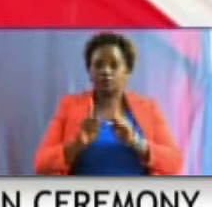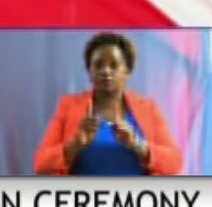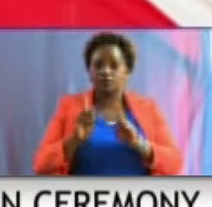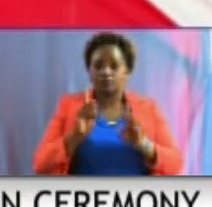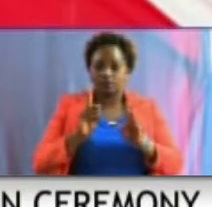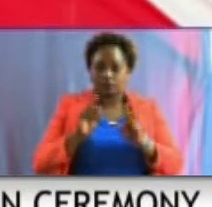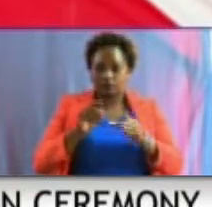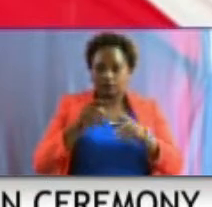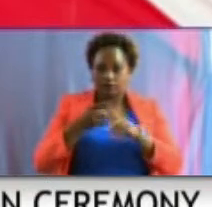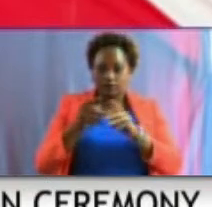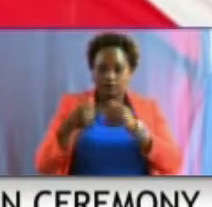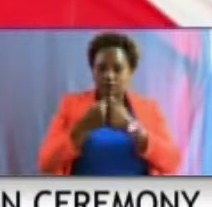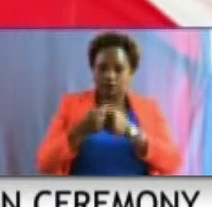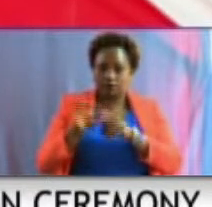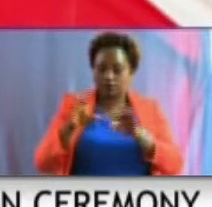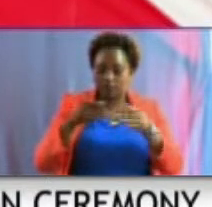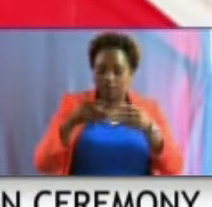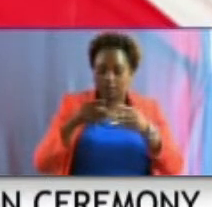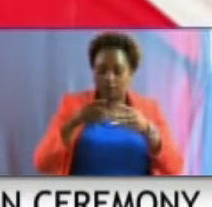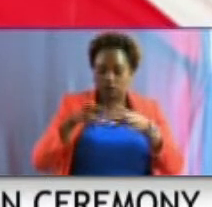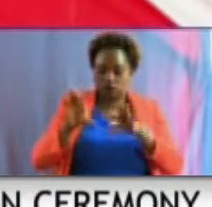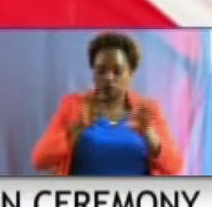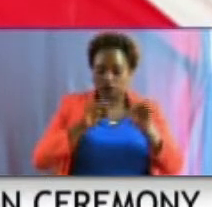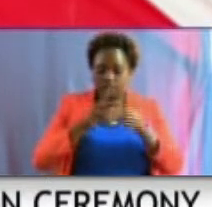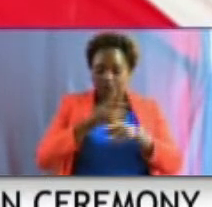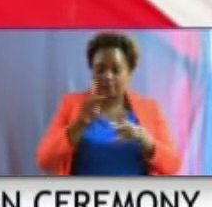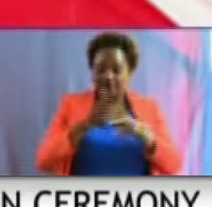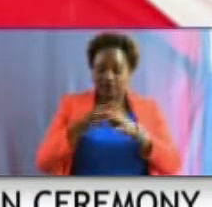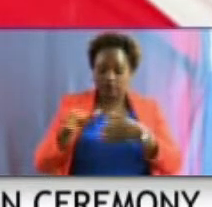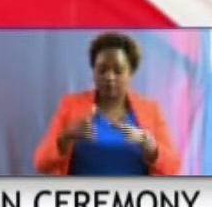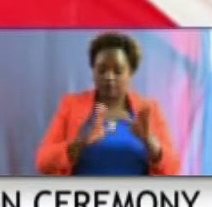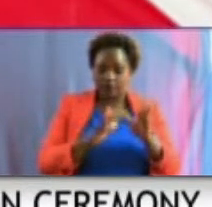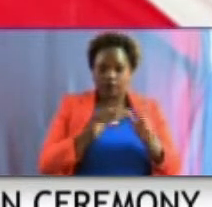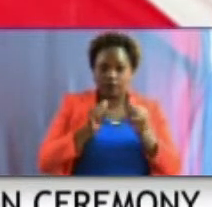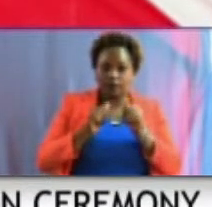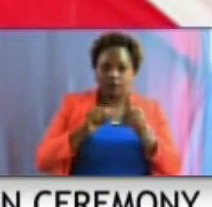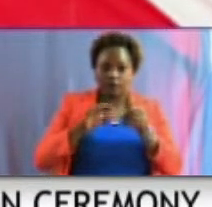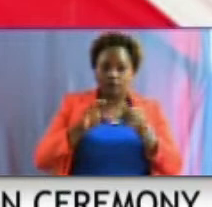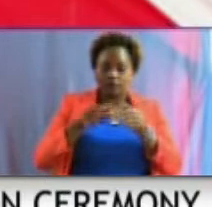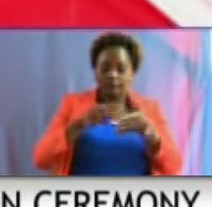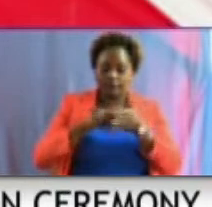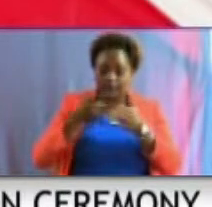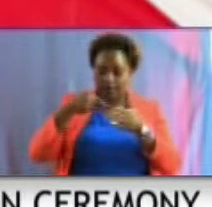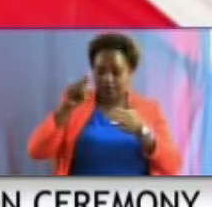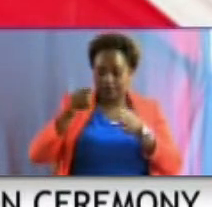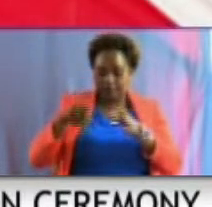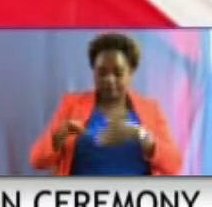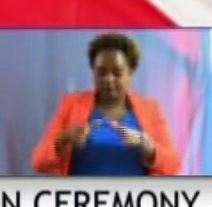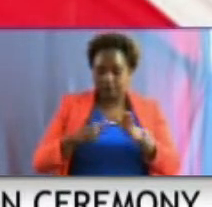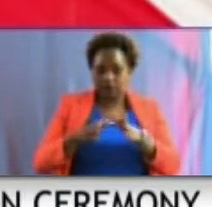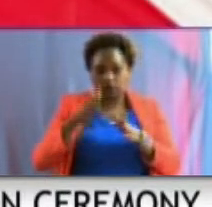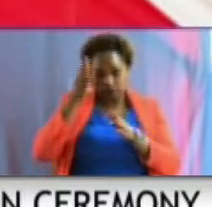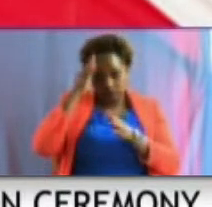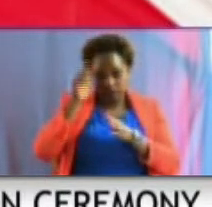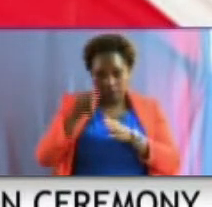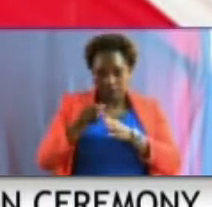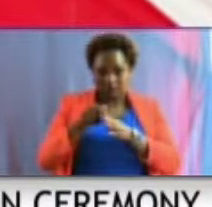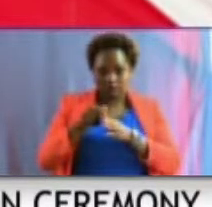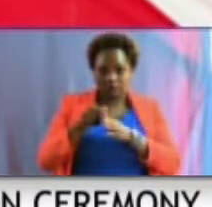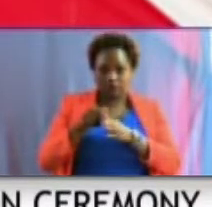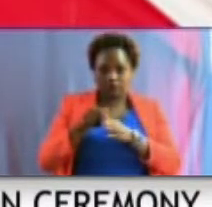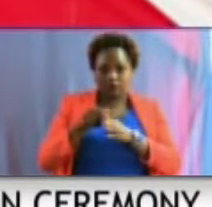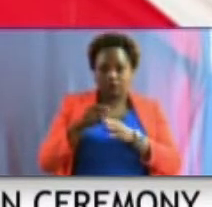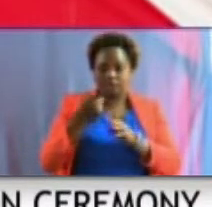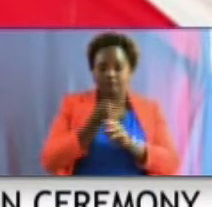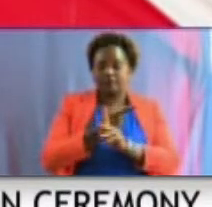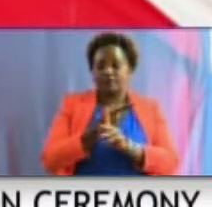time trying to choose the perfect opportunity that you miss the right opportunity. Recognize that there will be